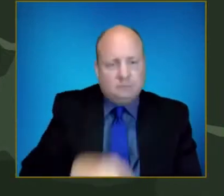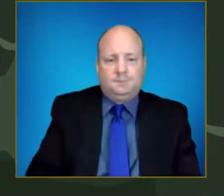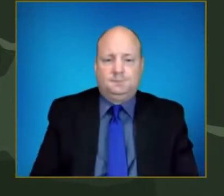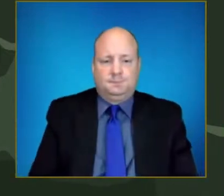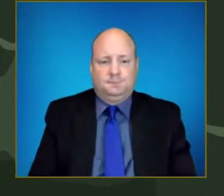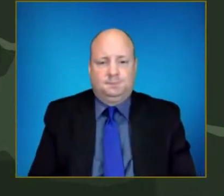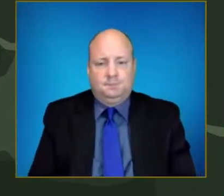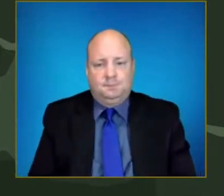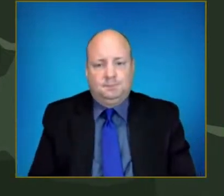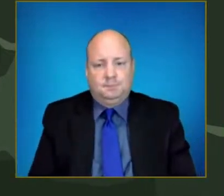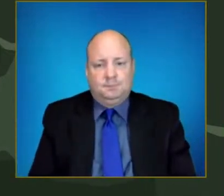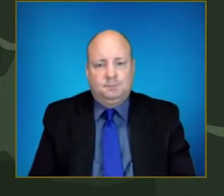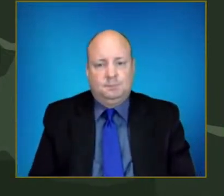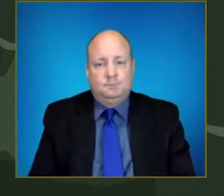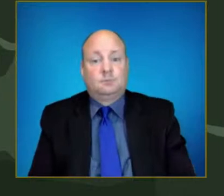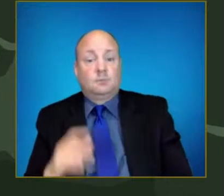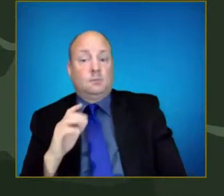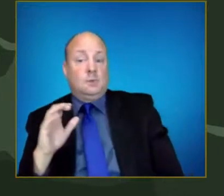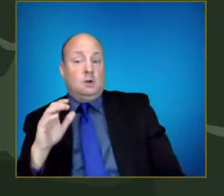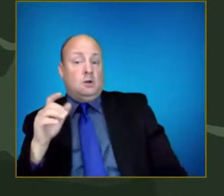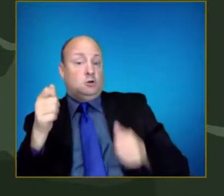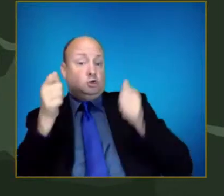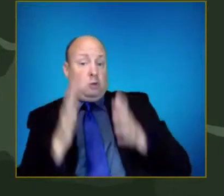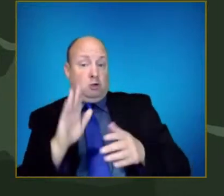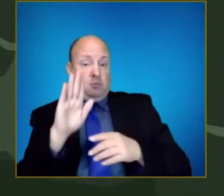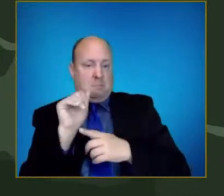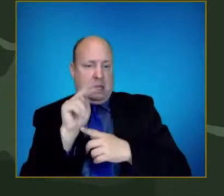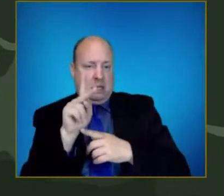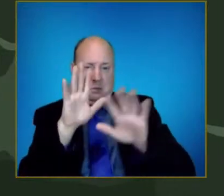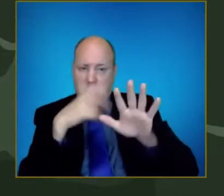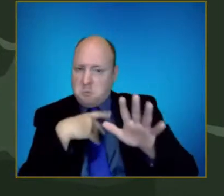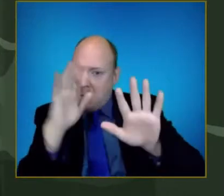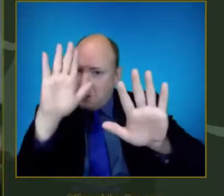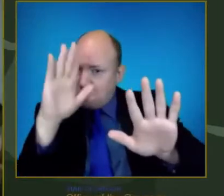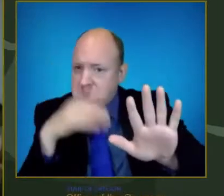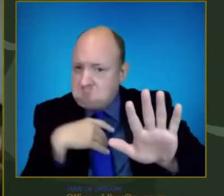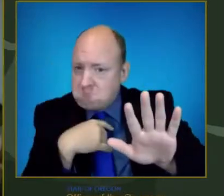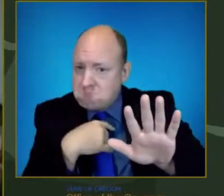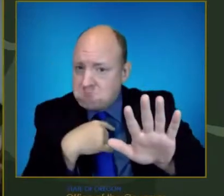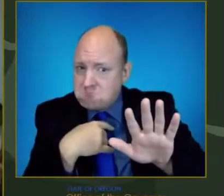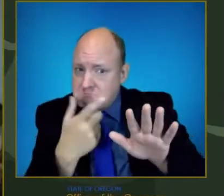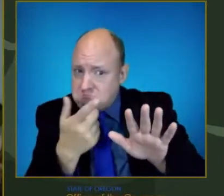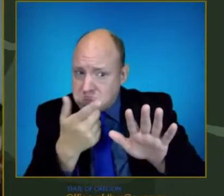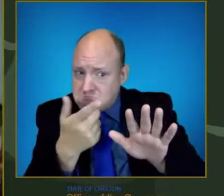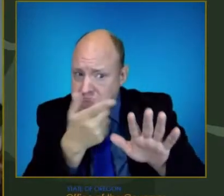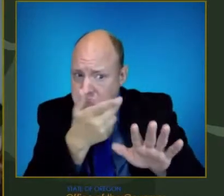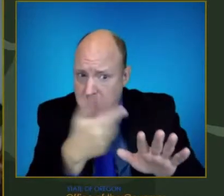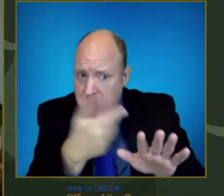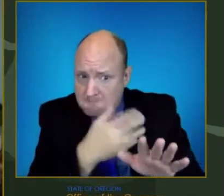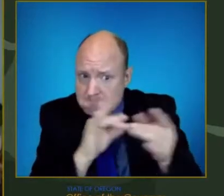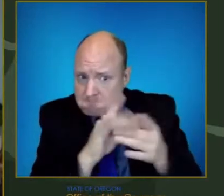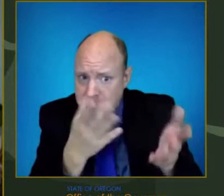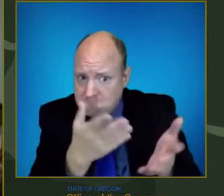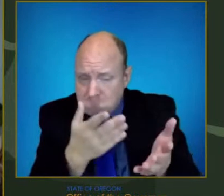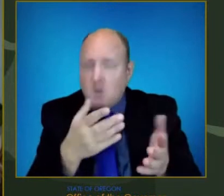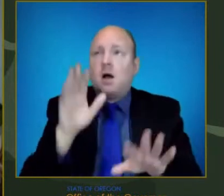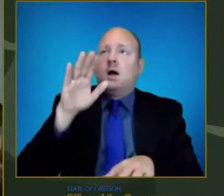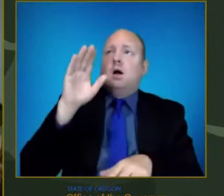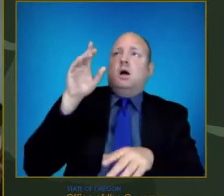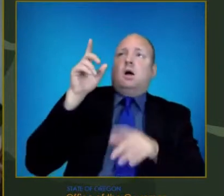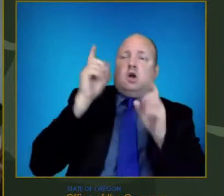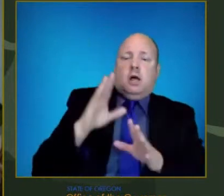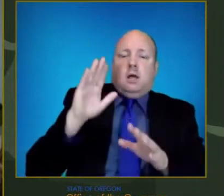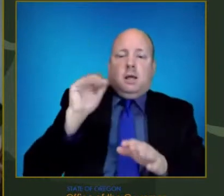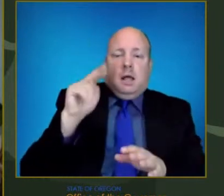Director Banks, would you like to add anything? Sure. Thank you for the question, Gary.